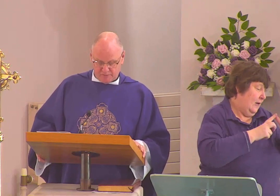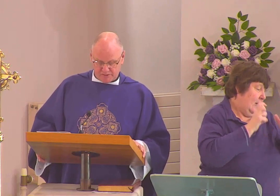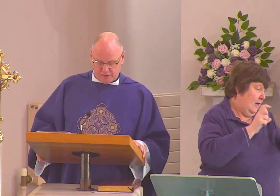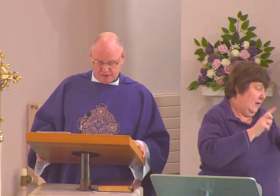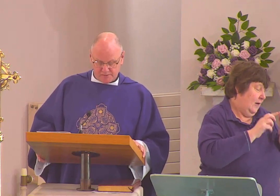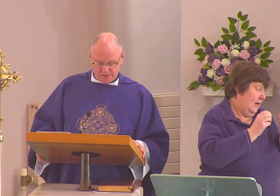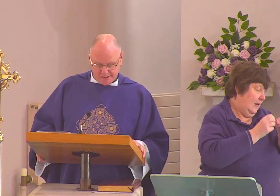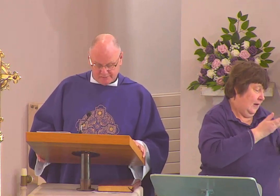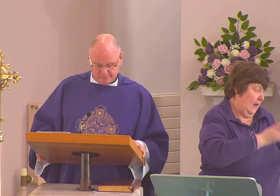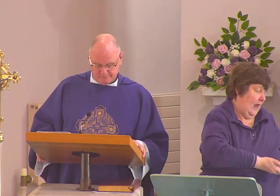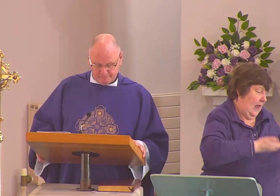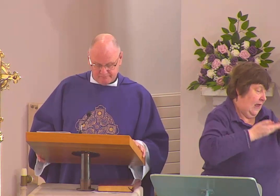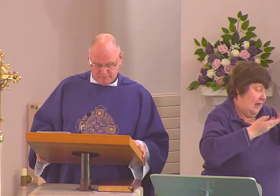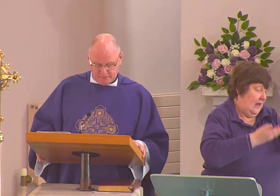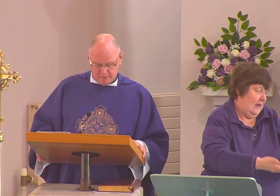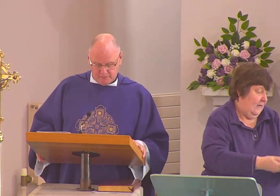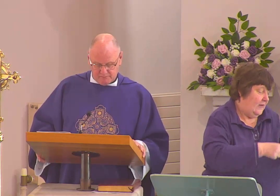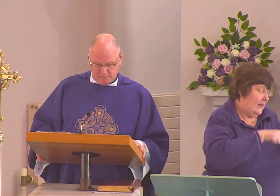from this well himself.